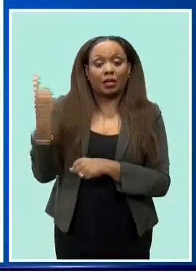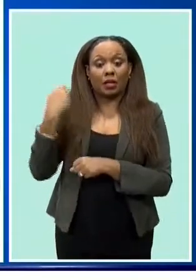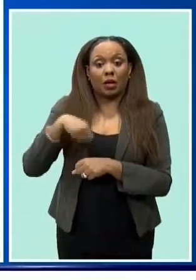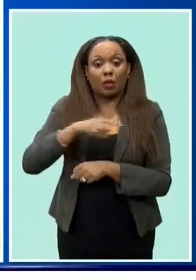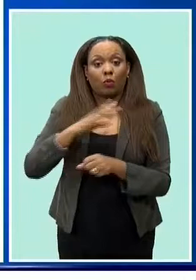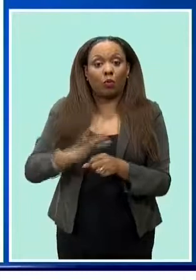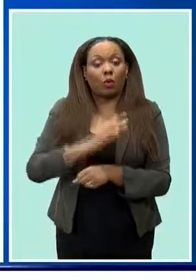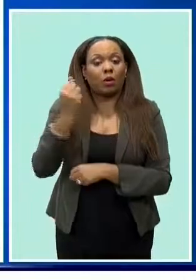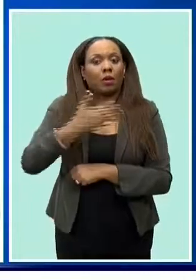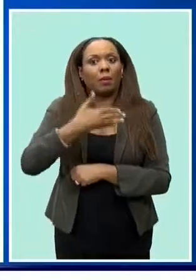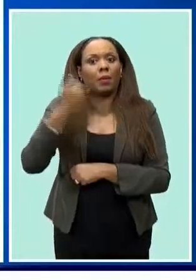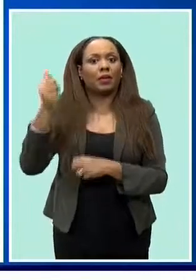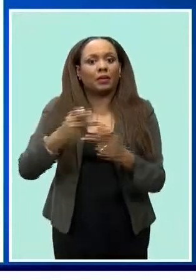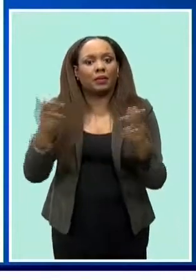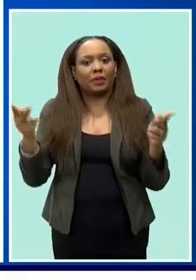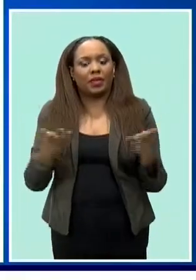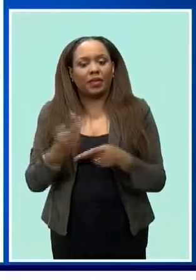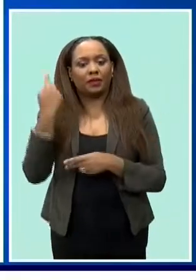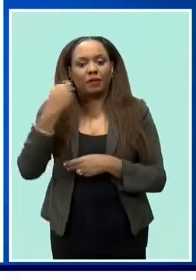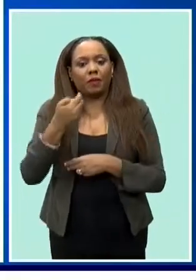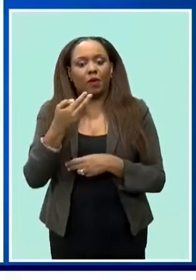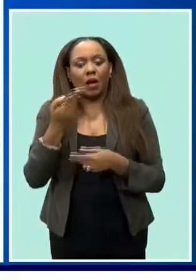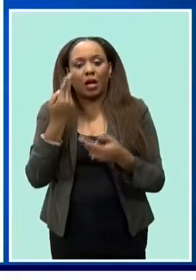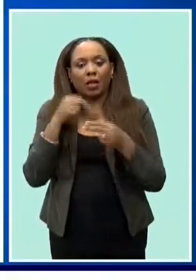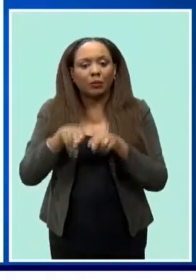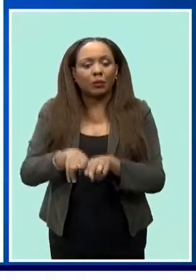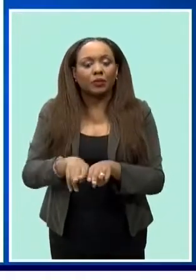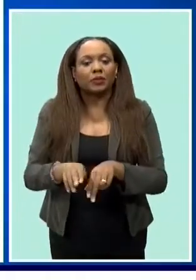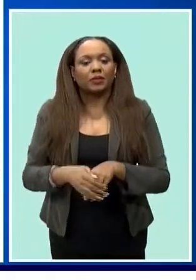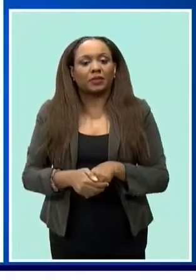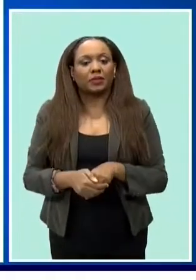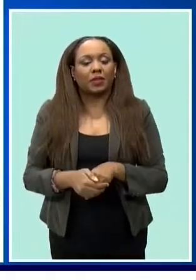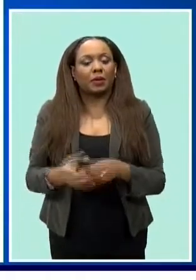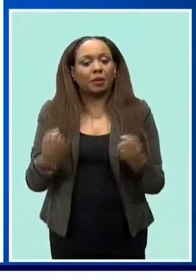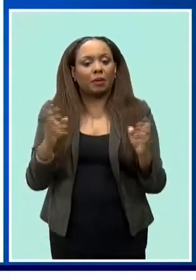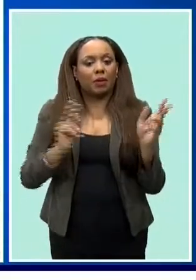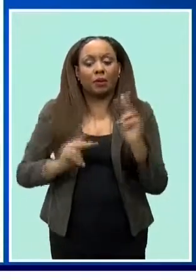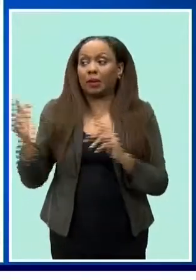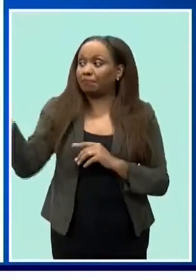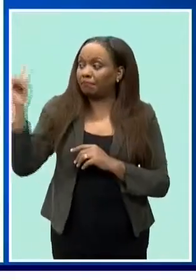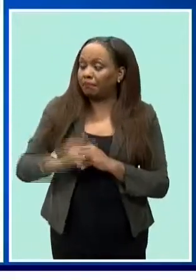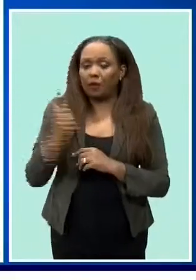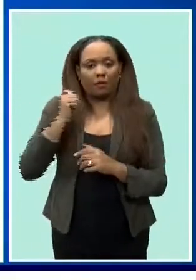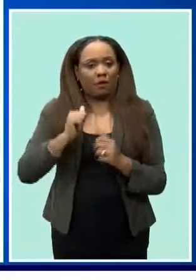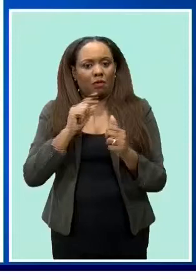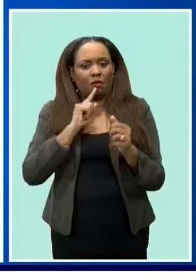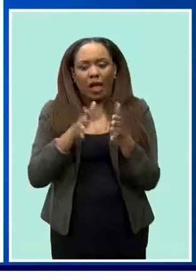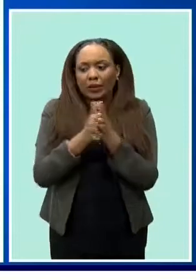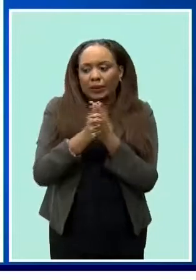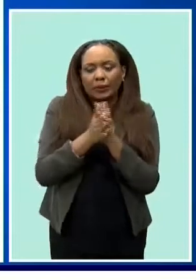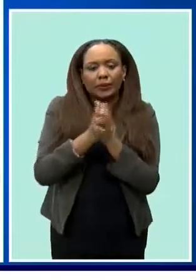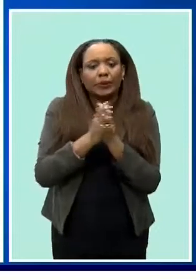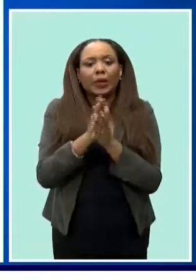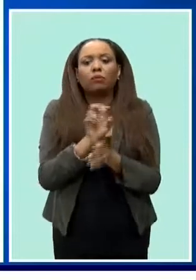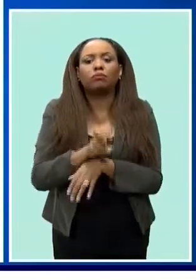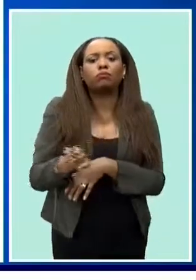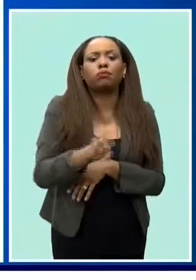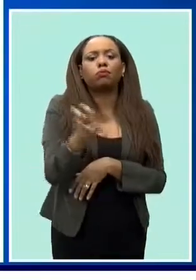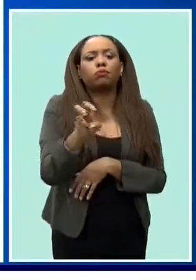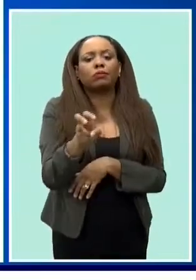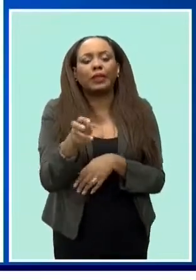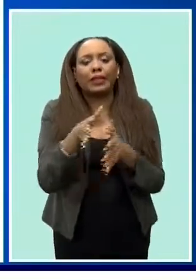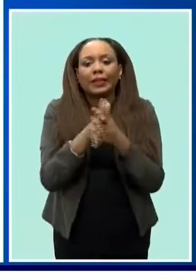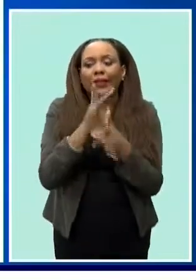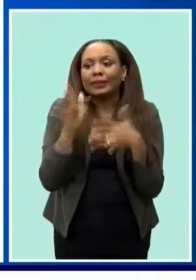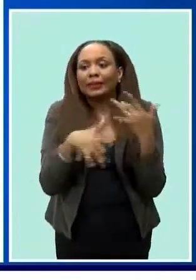Eastern Caribbean. Many of them are coming here for wellness and soft adventure. And again, there's a substantial appeal to that within the intimate